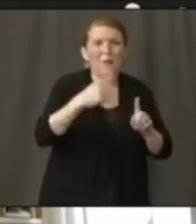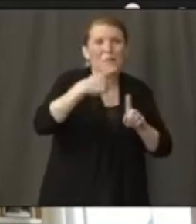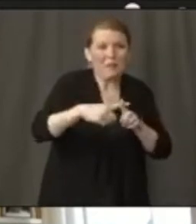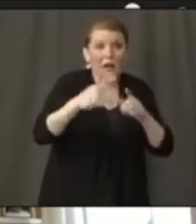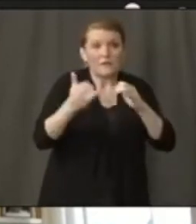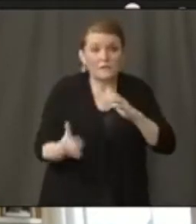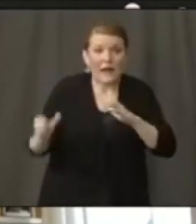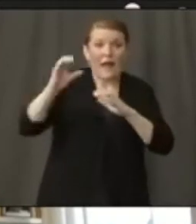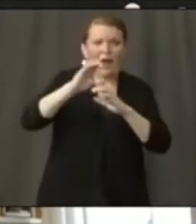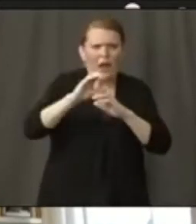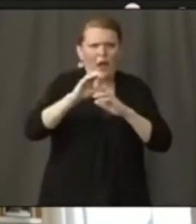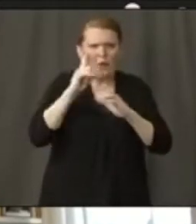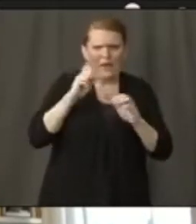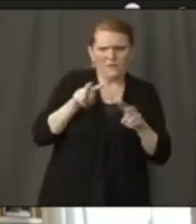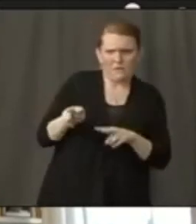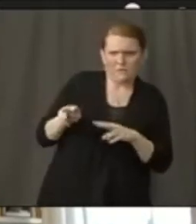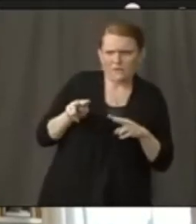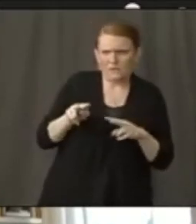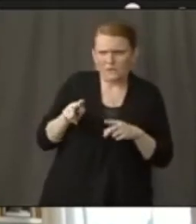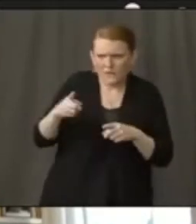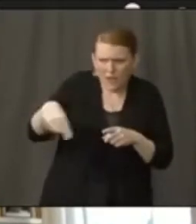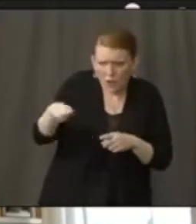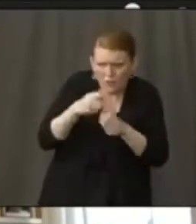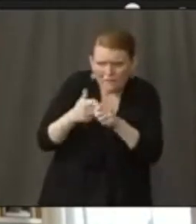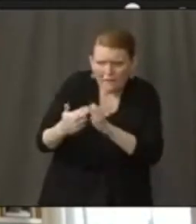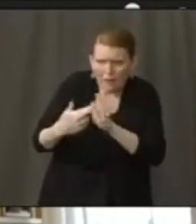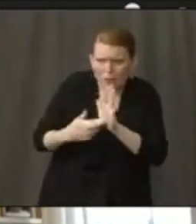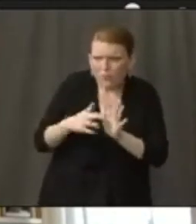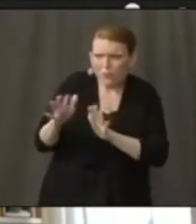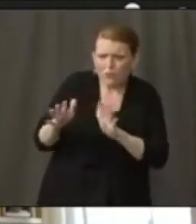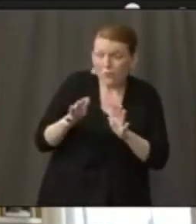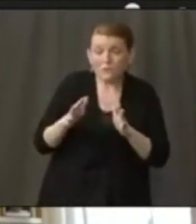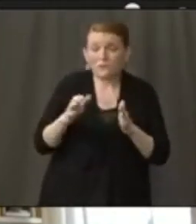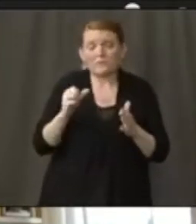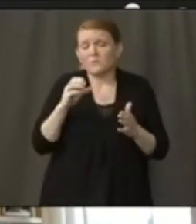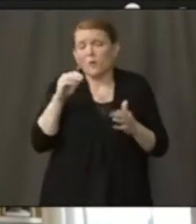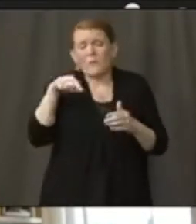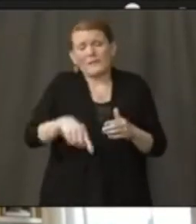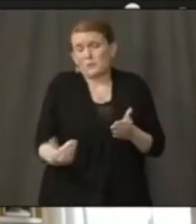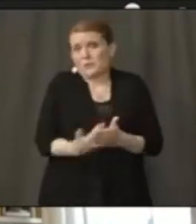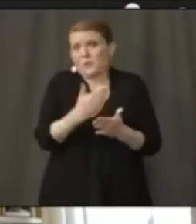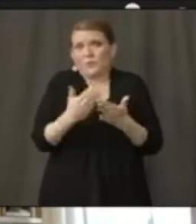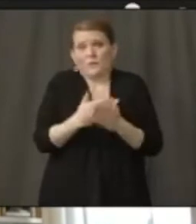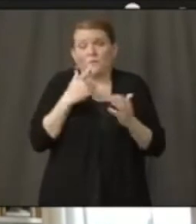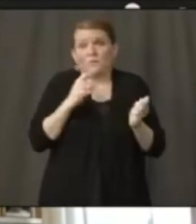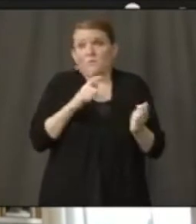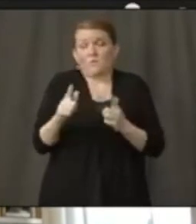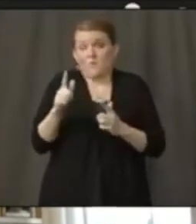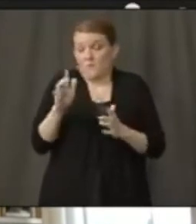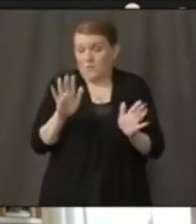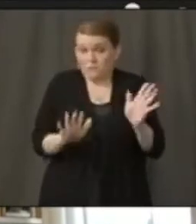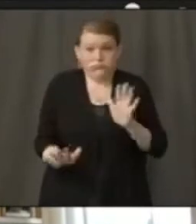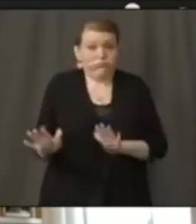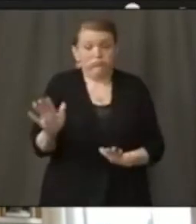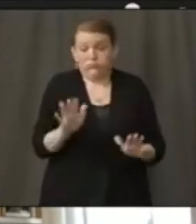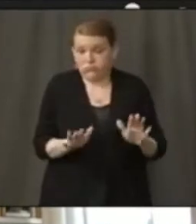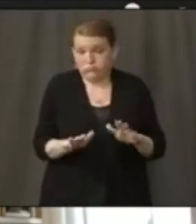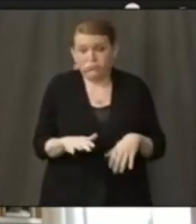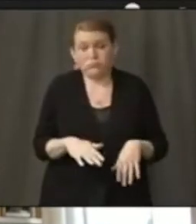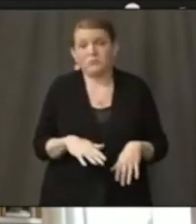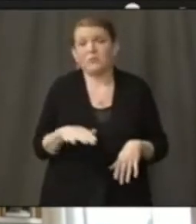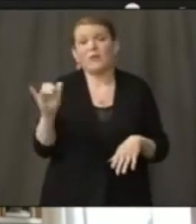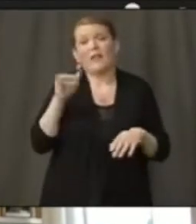safety protocols. We've just not experienced anything like this before. I've been on a weekly call, as I said, with